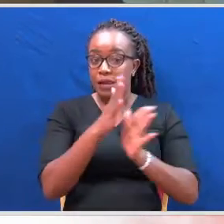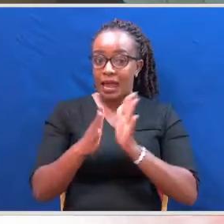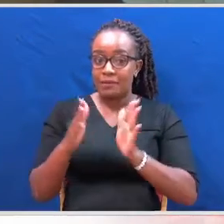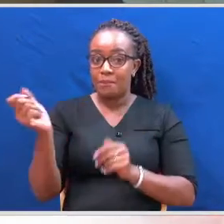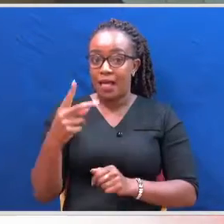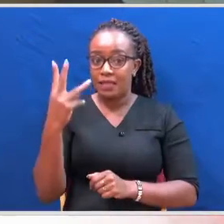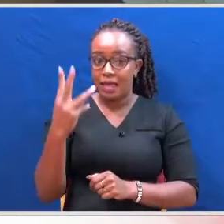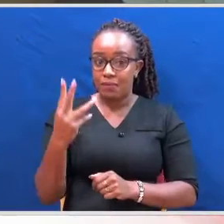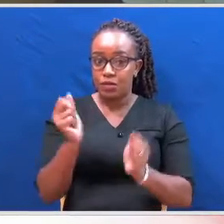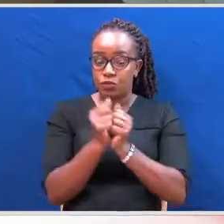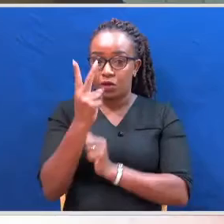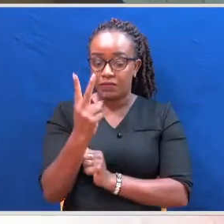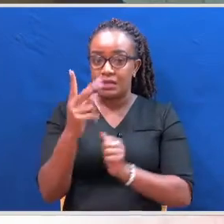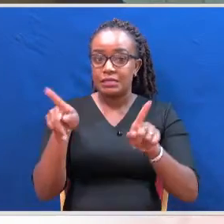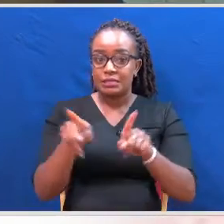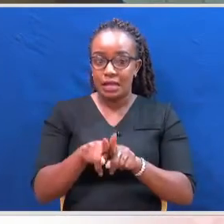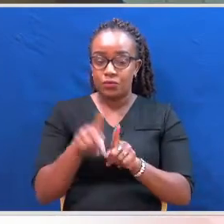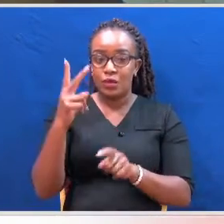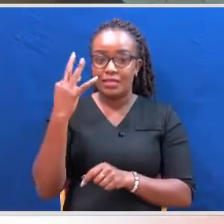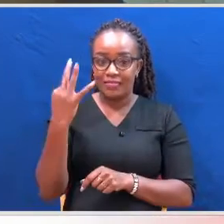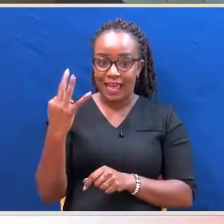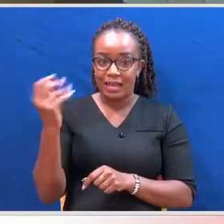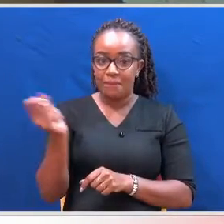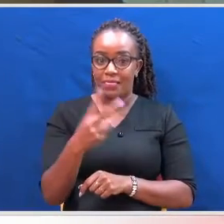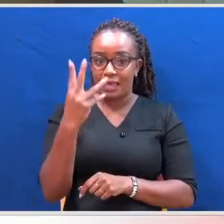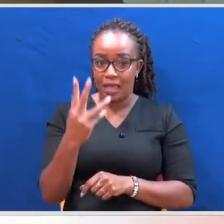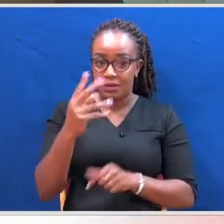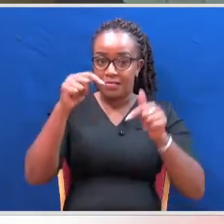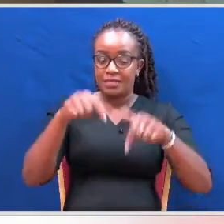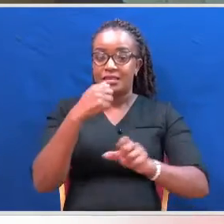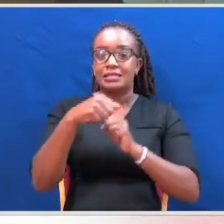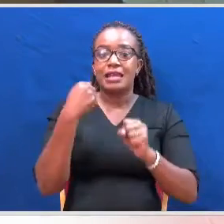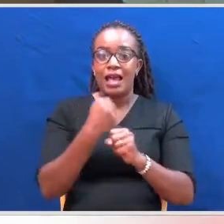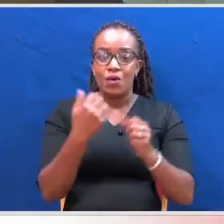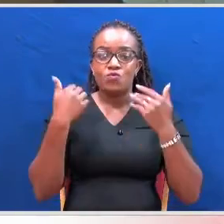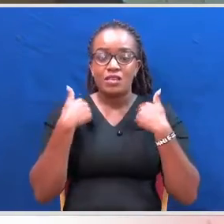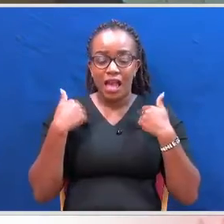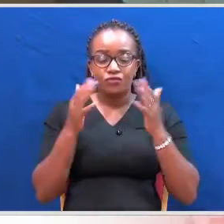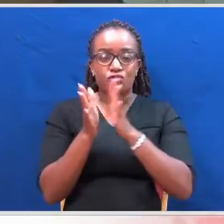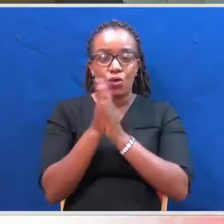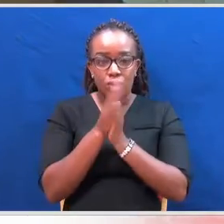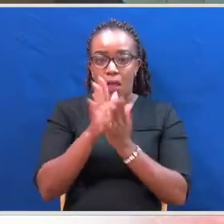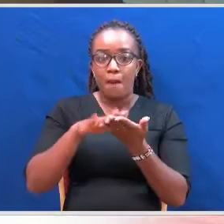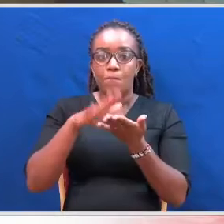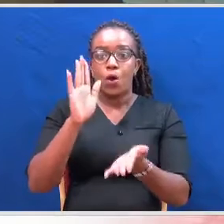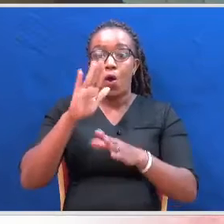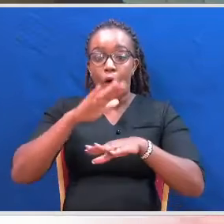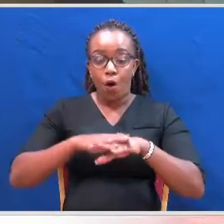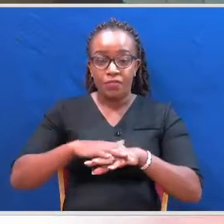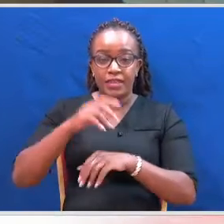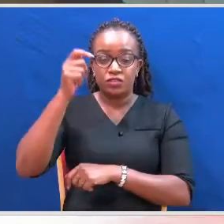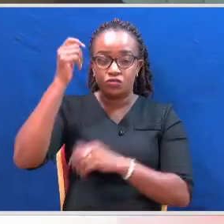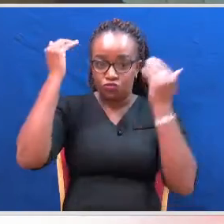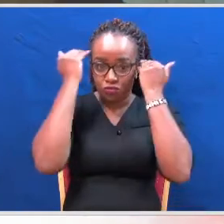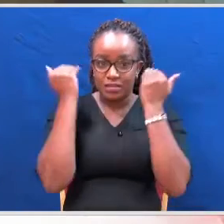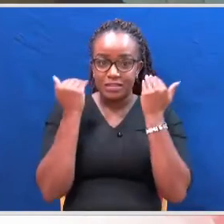and 23rd this year. Our reporter David Mudhoka reviews the succession journey in the judiciary, the task ahead